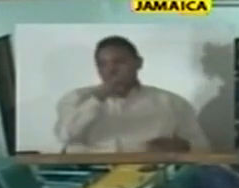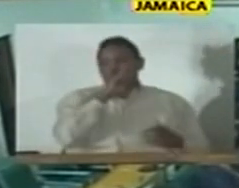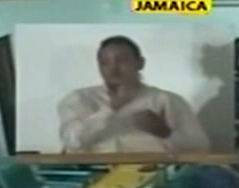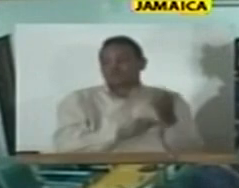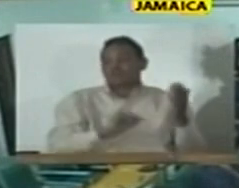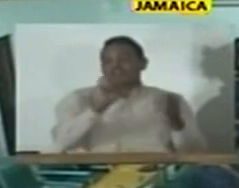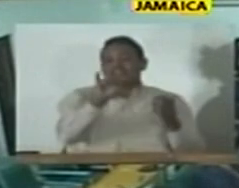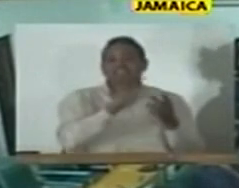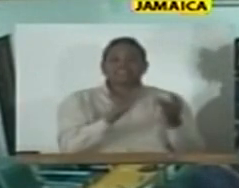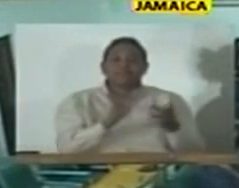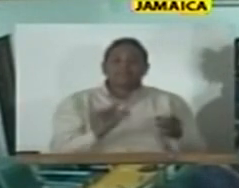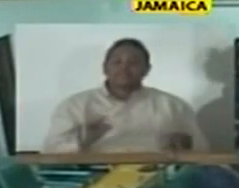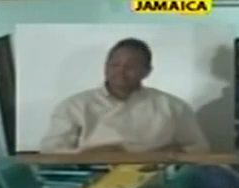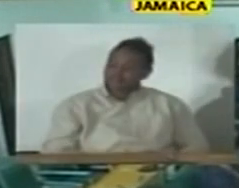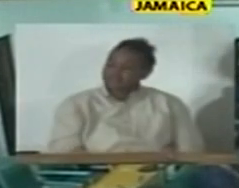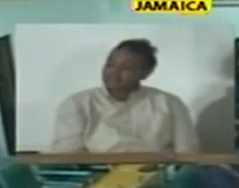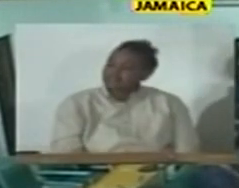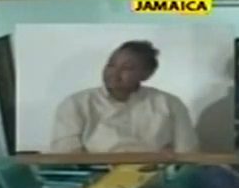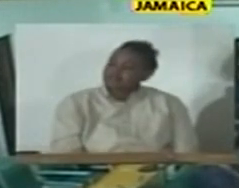statement.